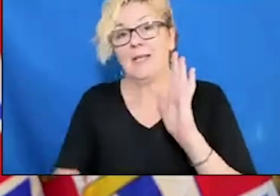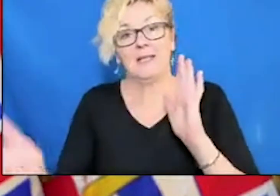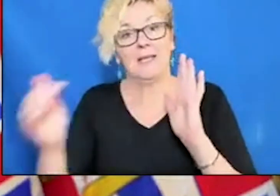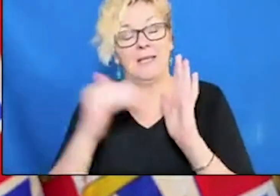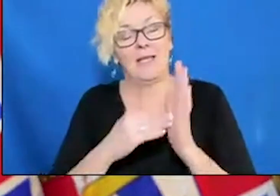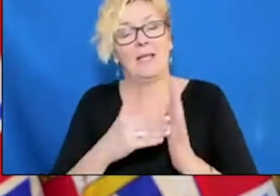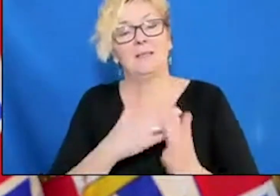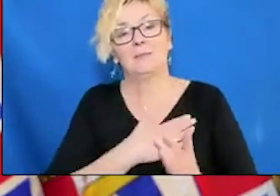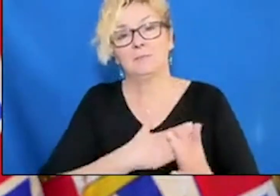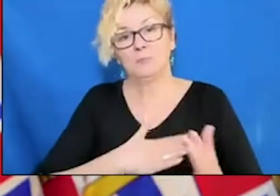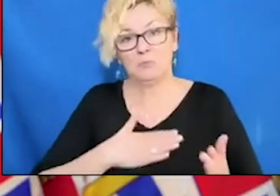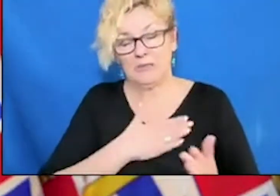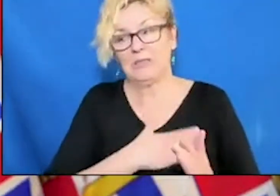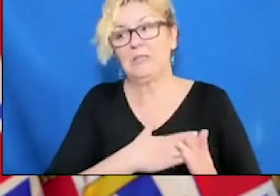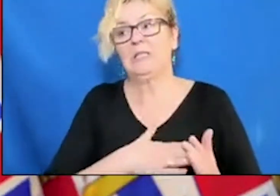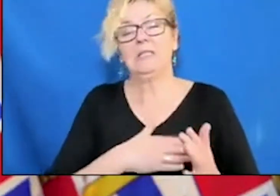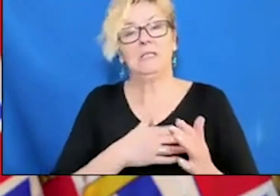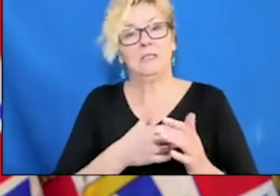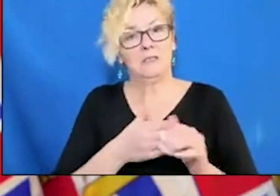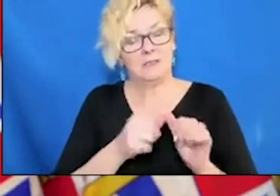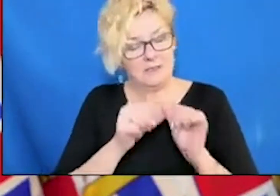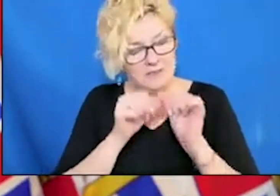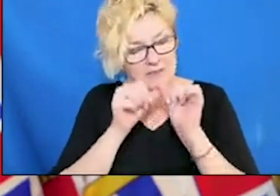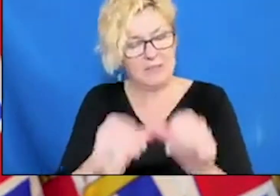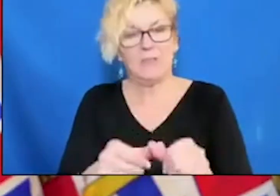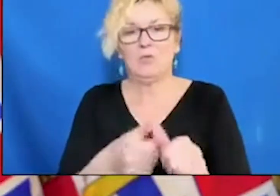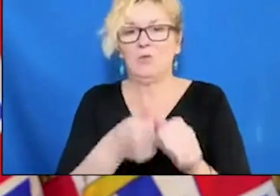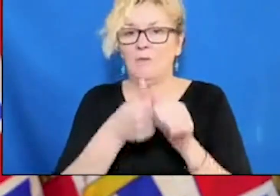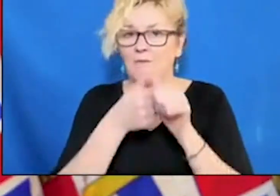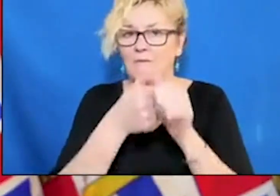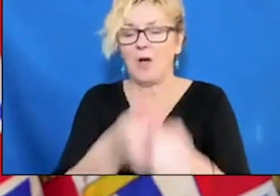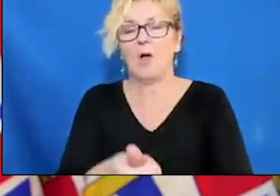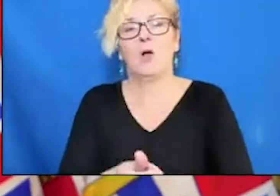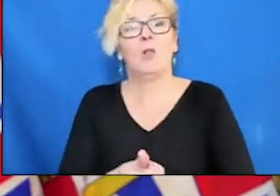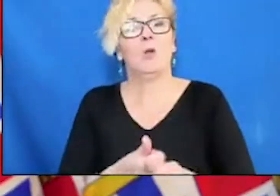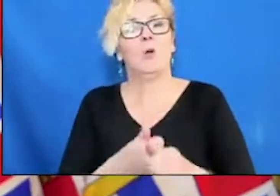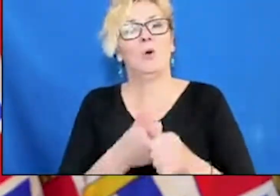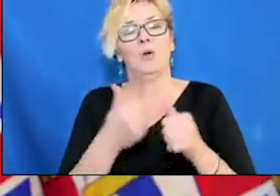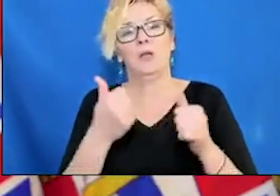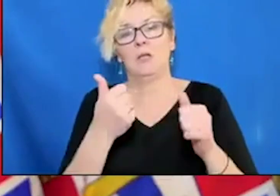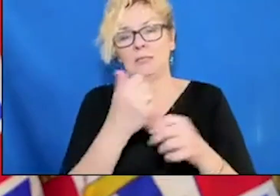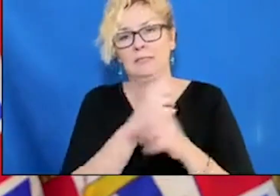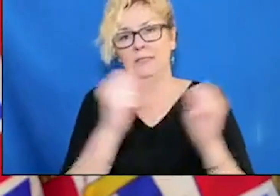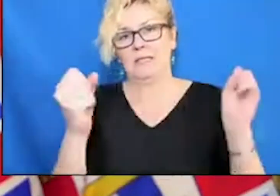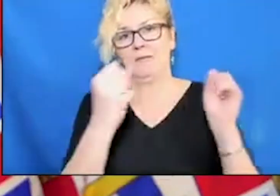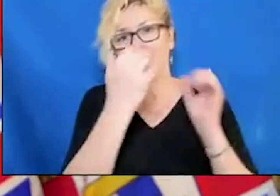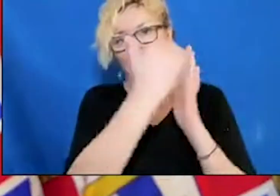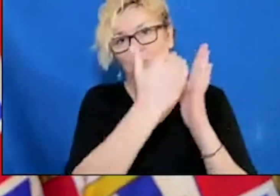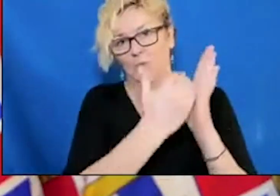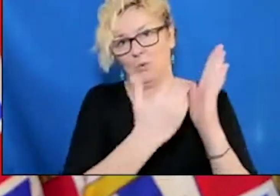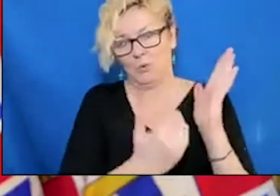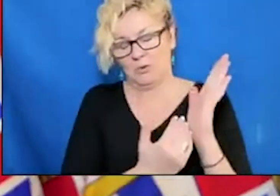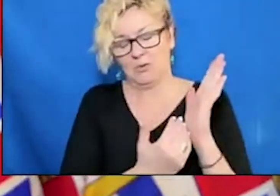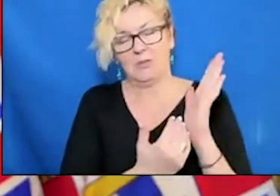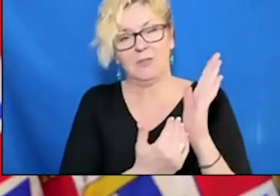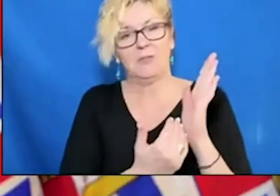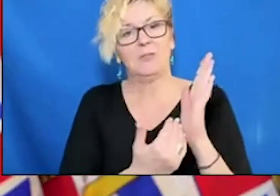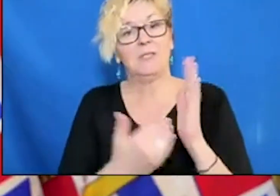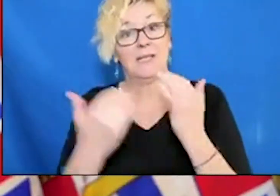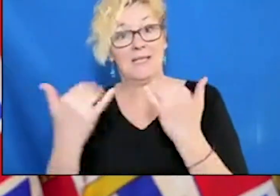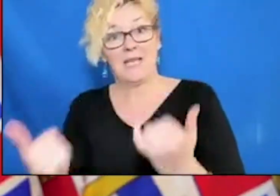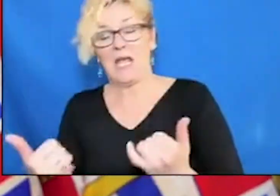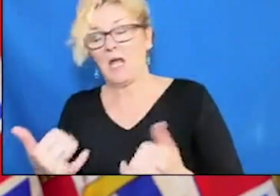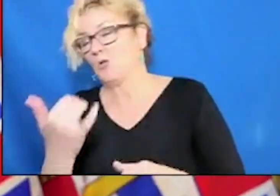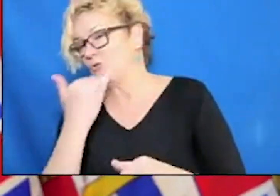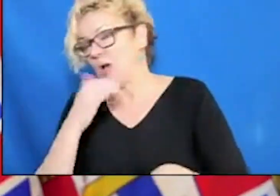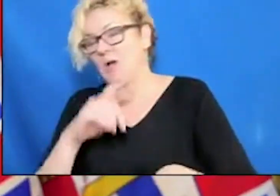the time to be getting together, even with a small group of friends. This is not the time to have that wedding. Put it off. Put